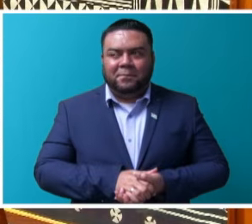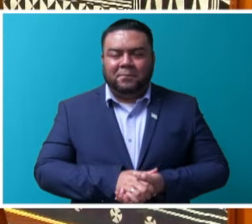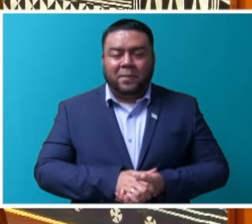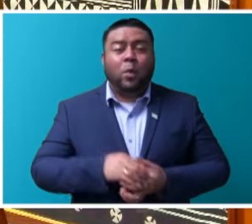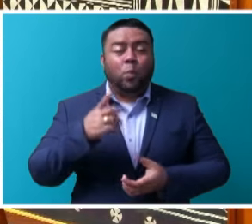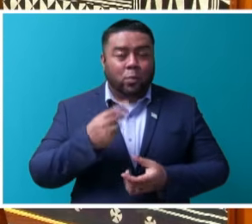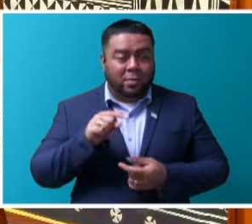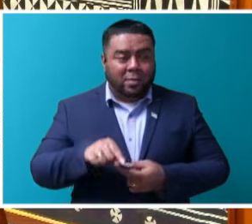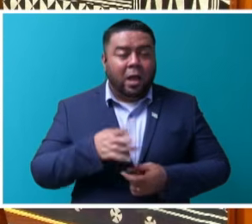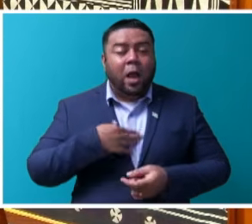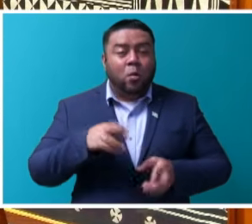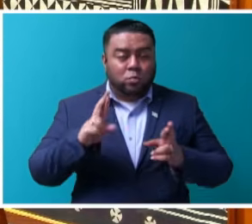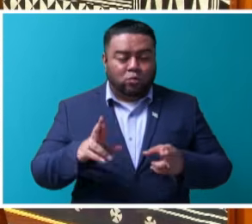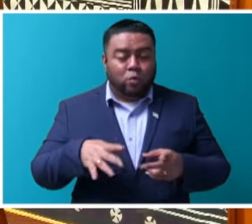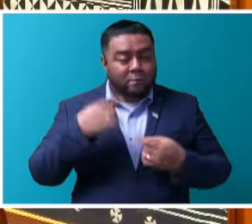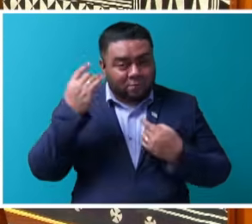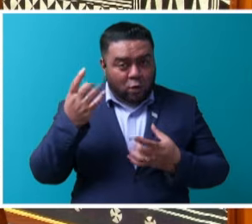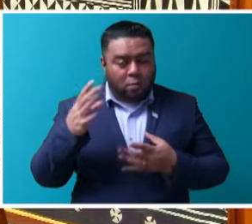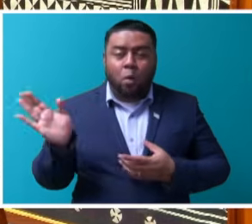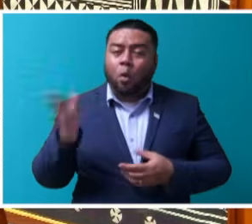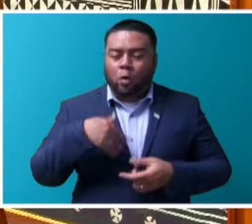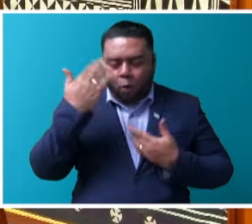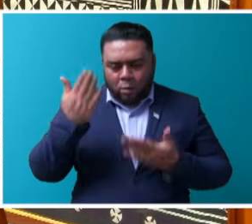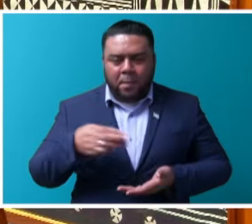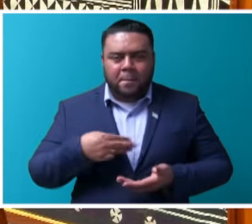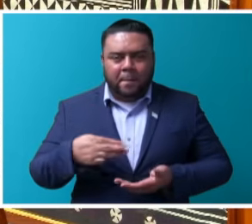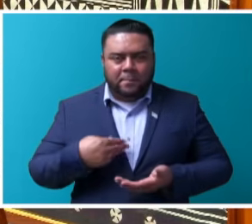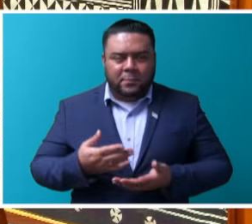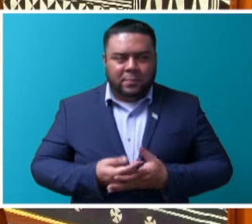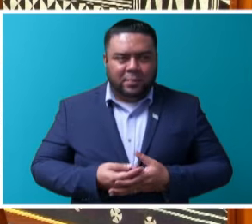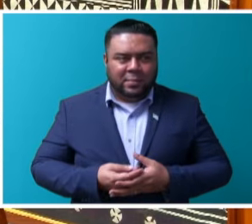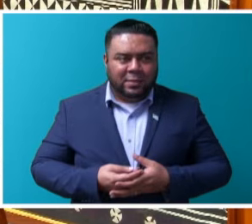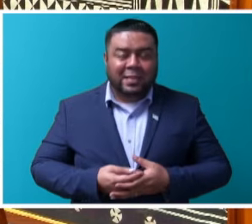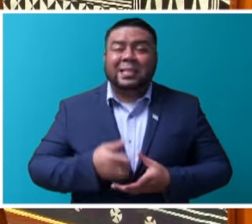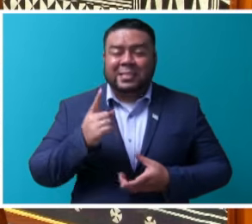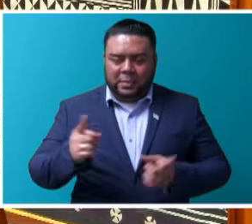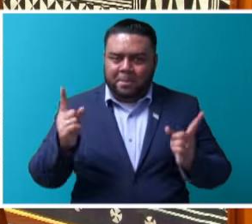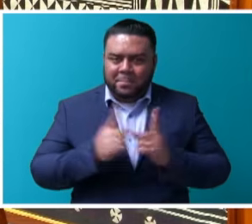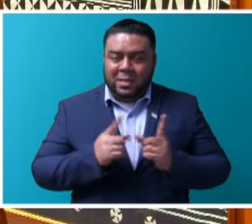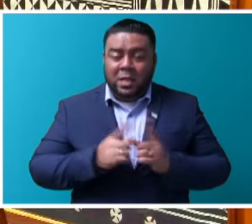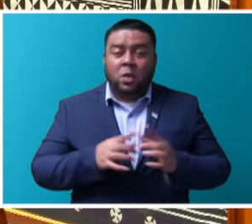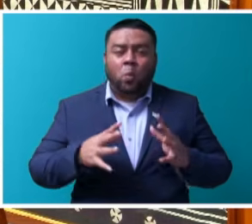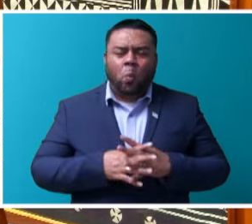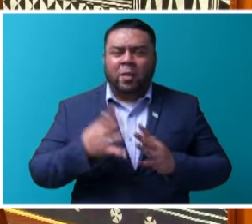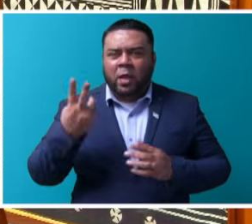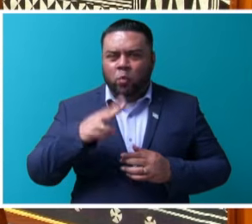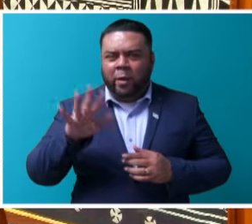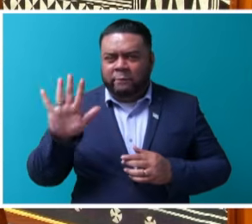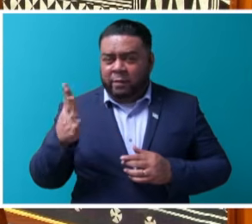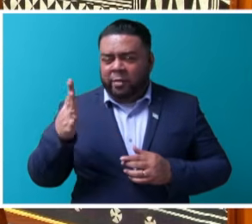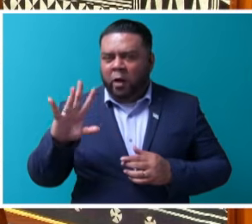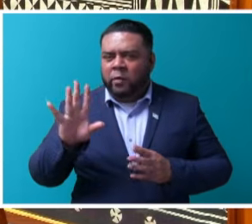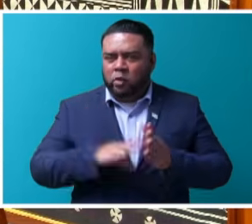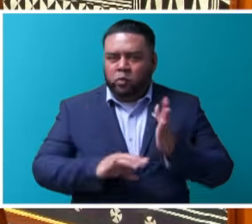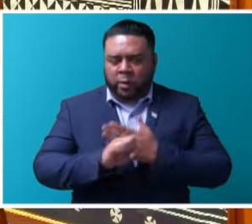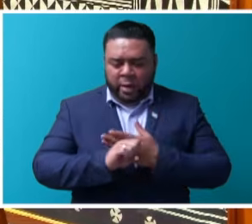With that, I wish to inform all the honourable members that at its meeting on Wednesday, the 25th of June,